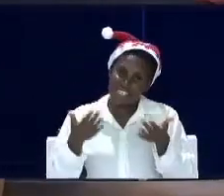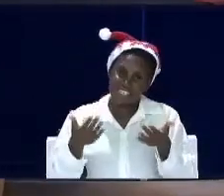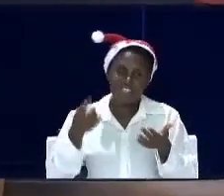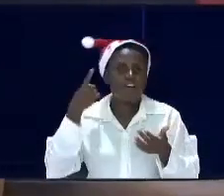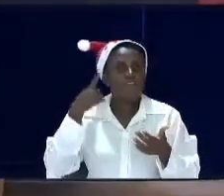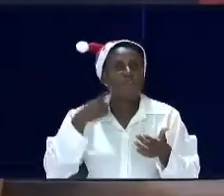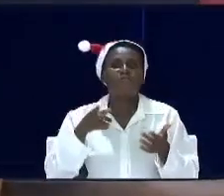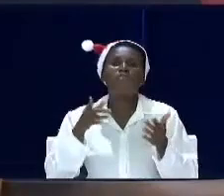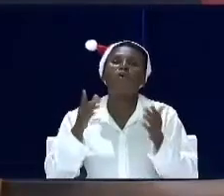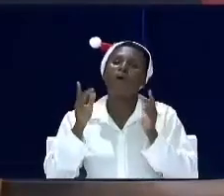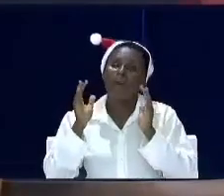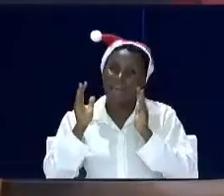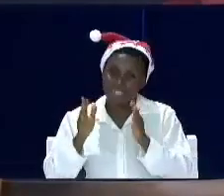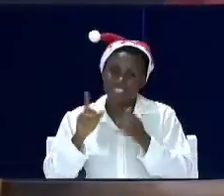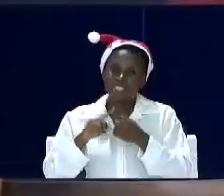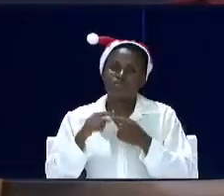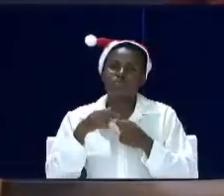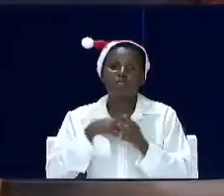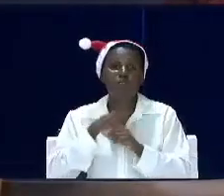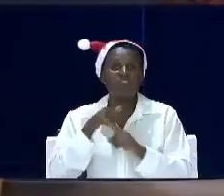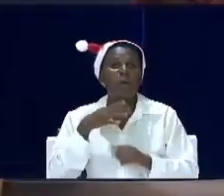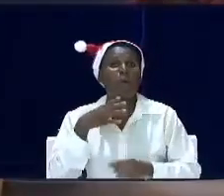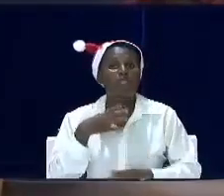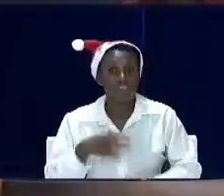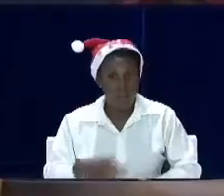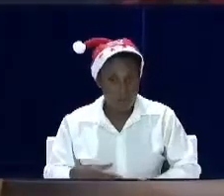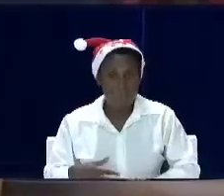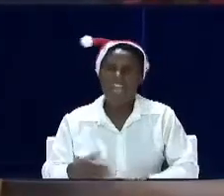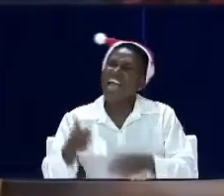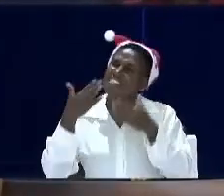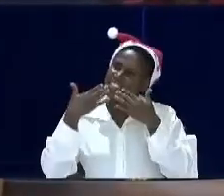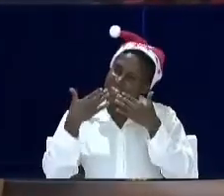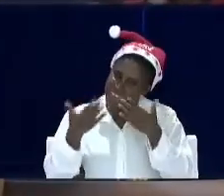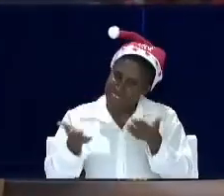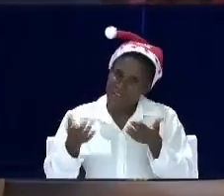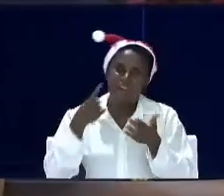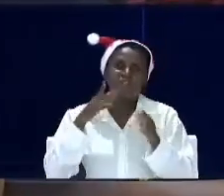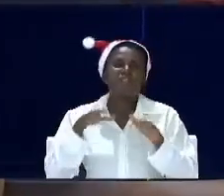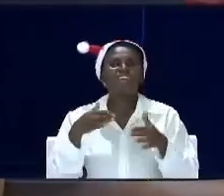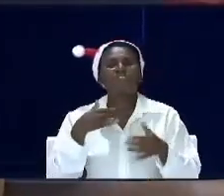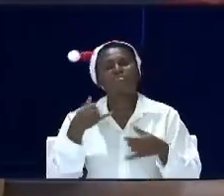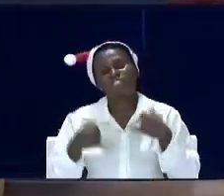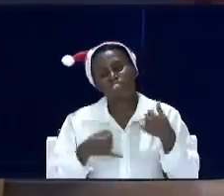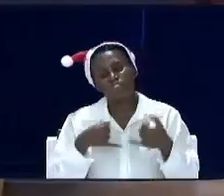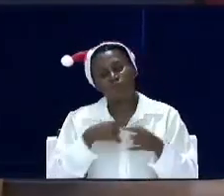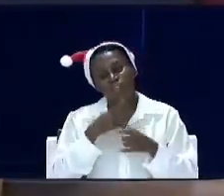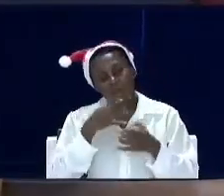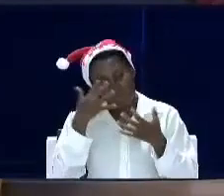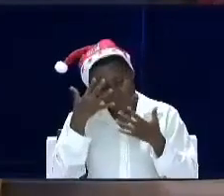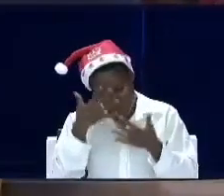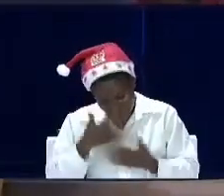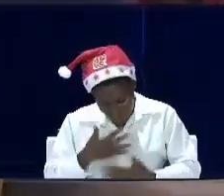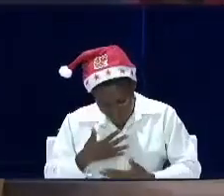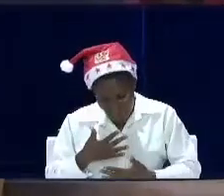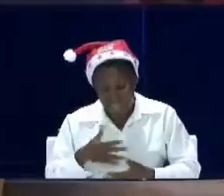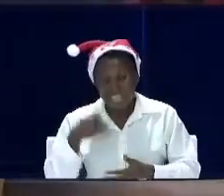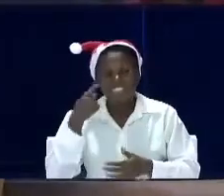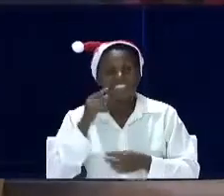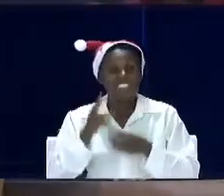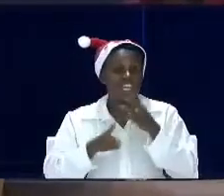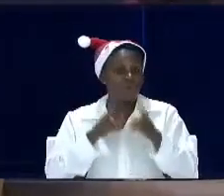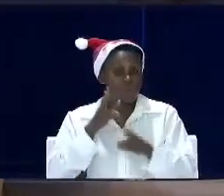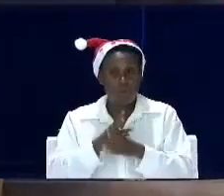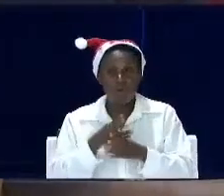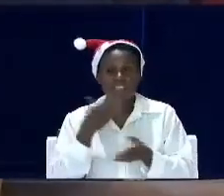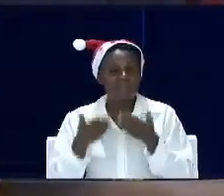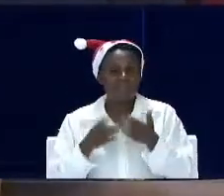was hungry. Thank you for giving me joy when I was sorrowful. The world may say